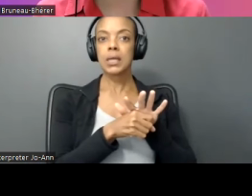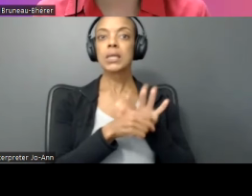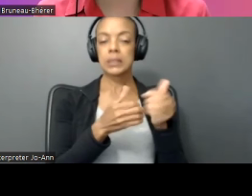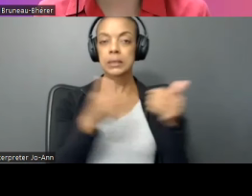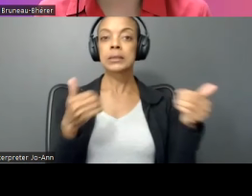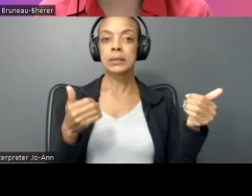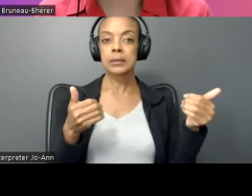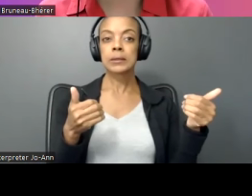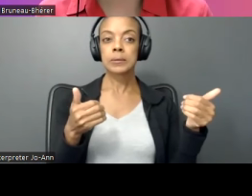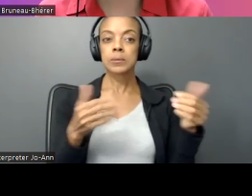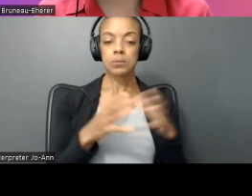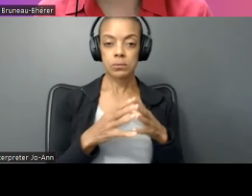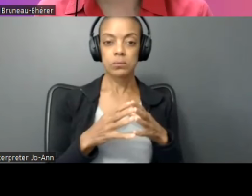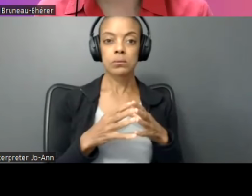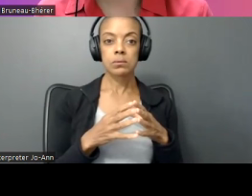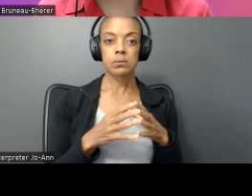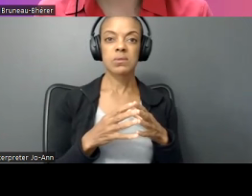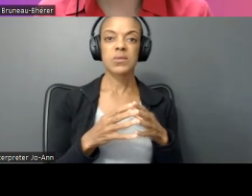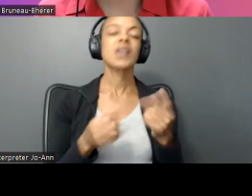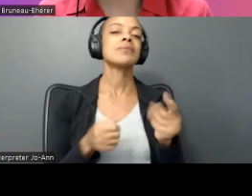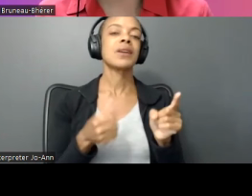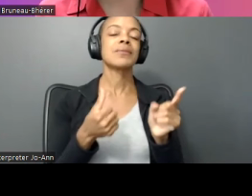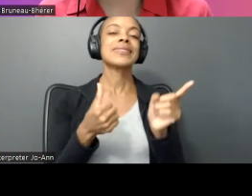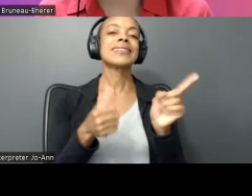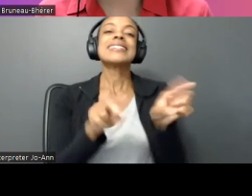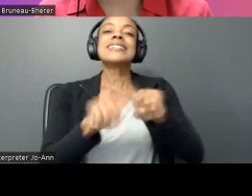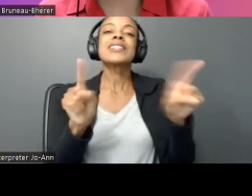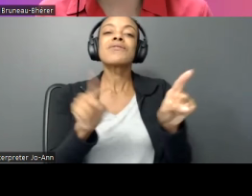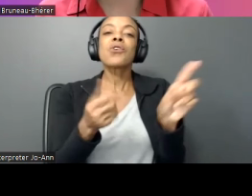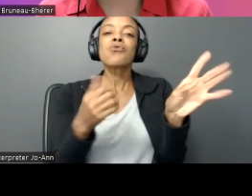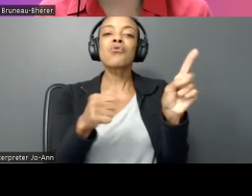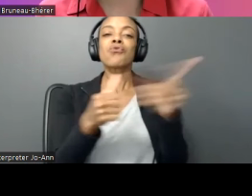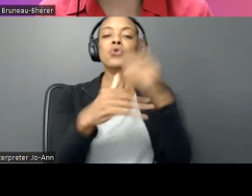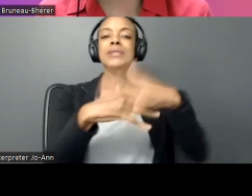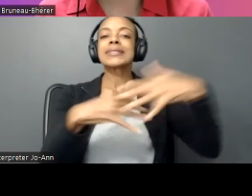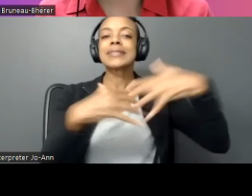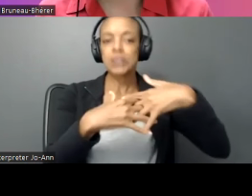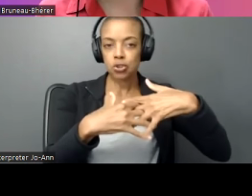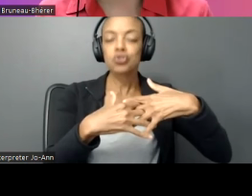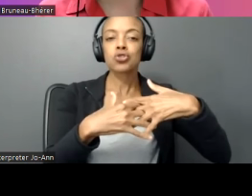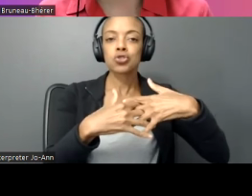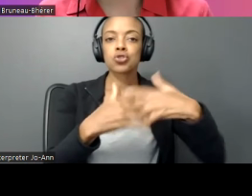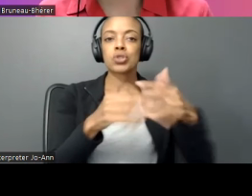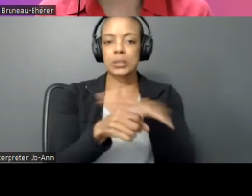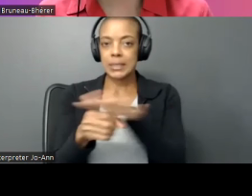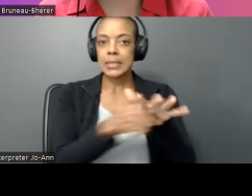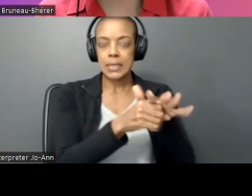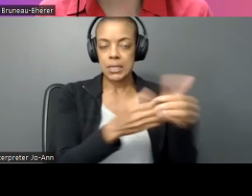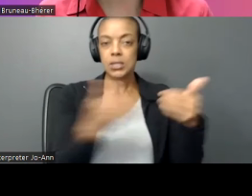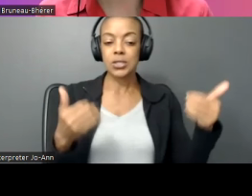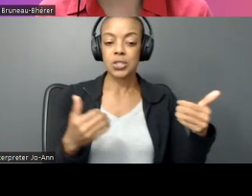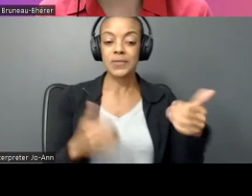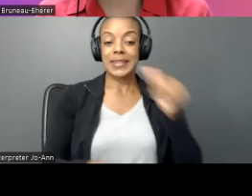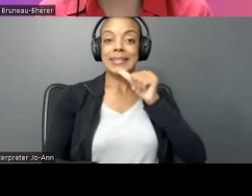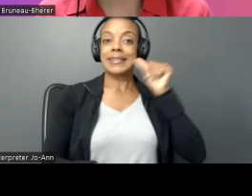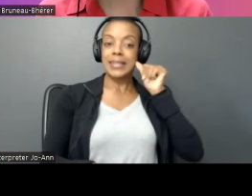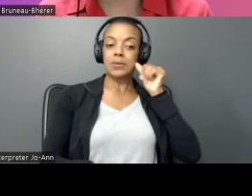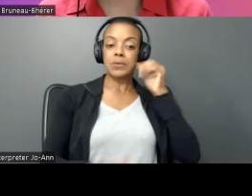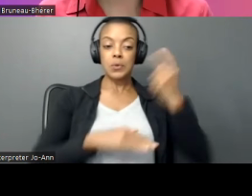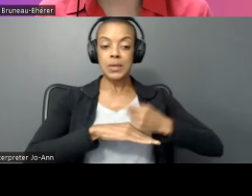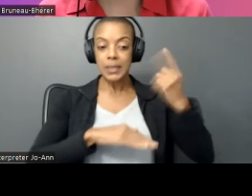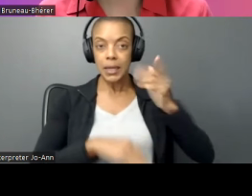of First Nations, the First Nations of yesterday, today, and tomorrow. And we try to include the